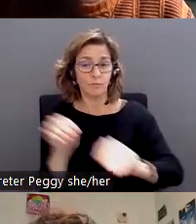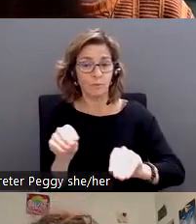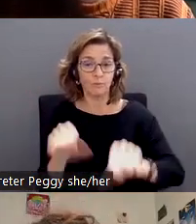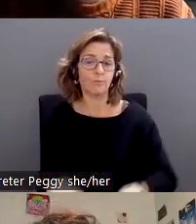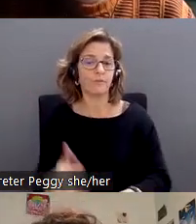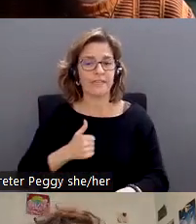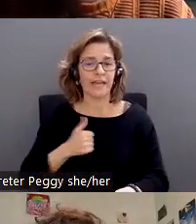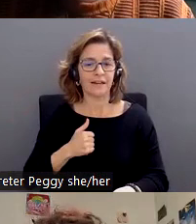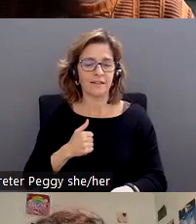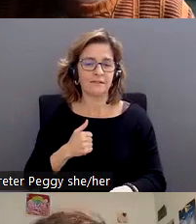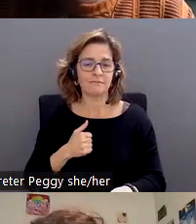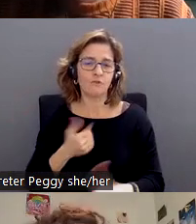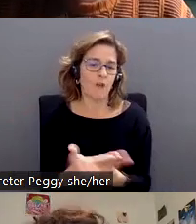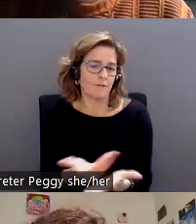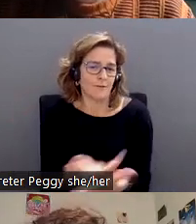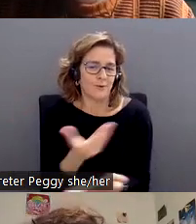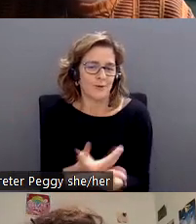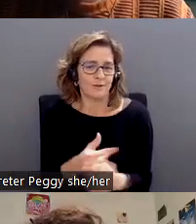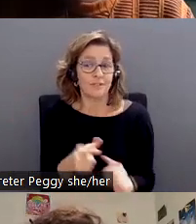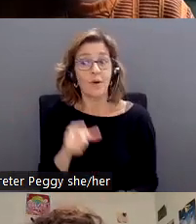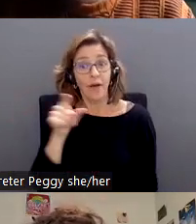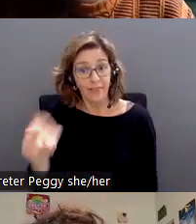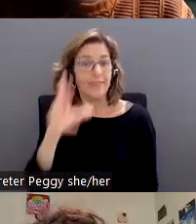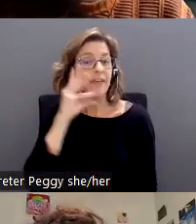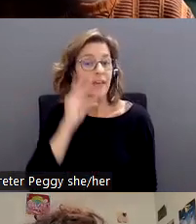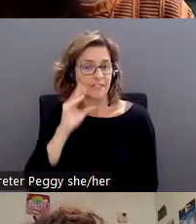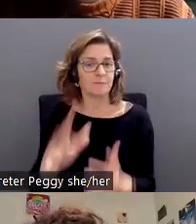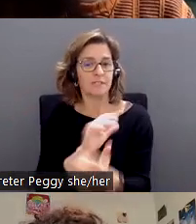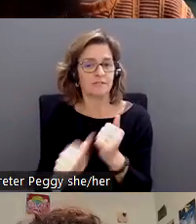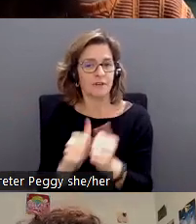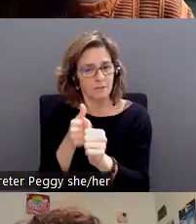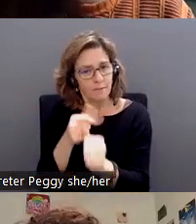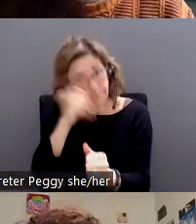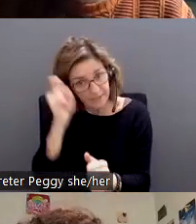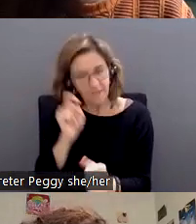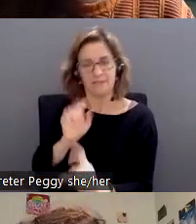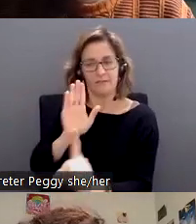have experienced violence based on their gender, right? People who are leaving